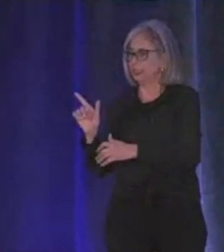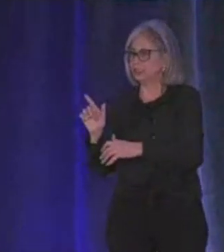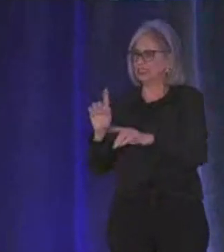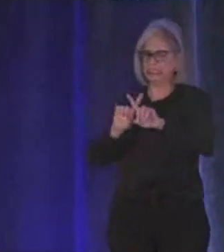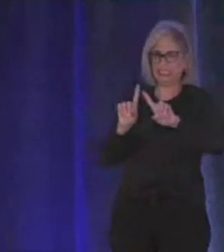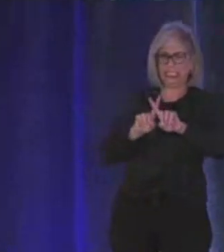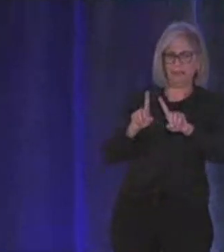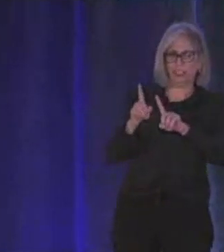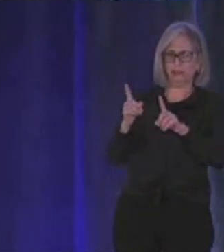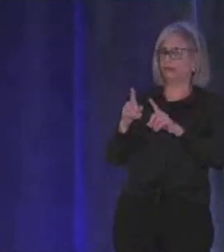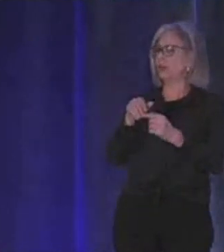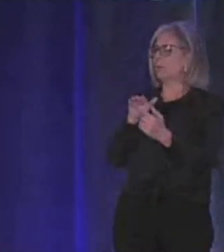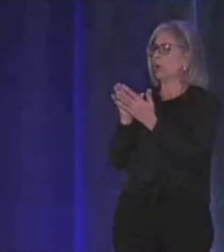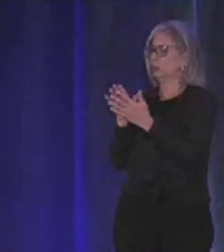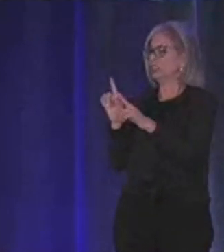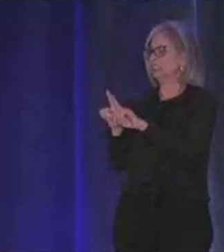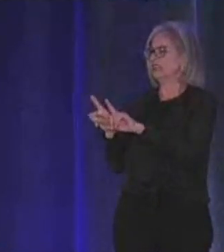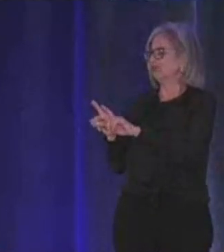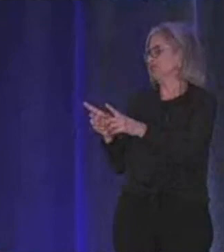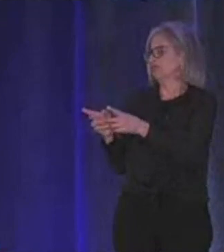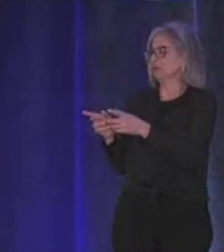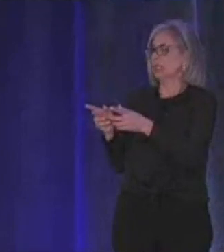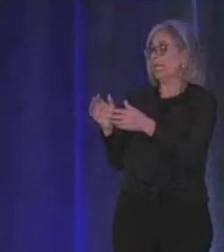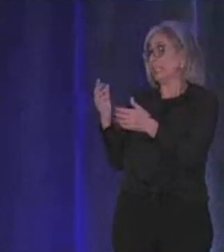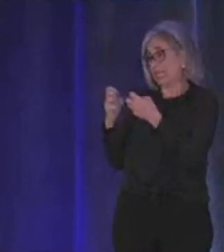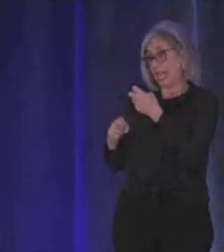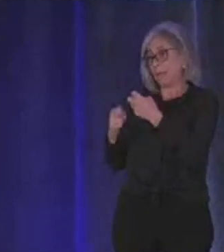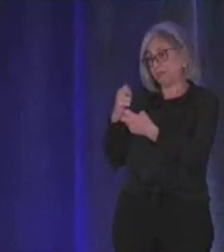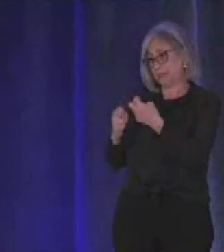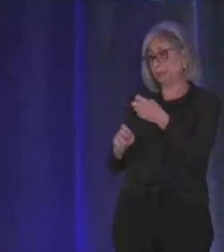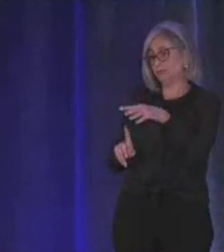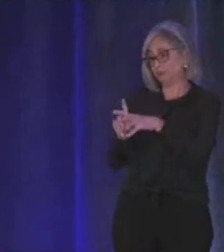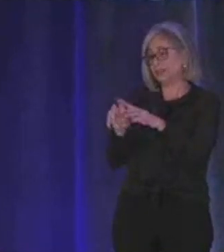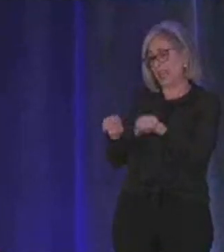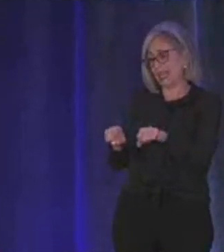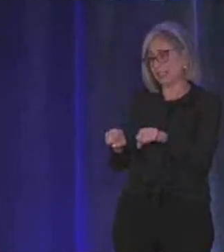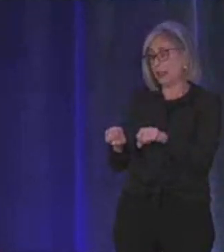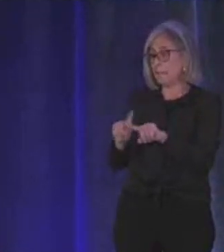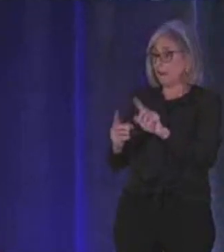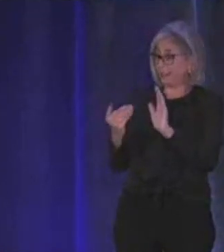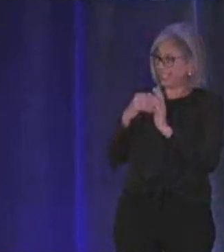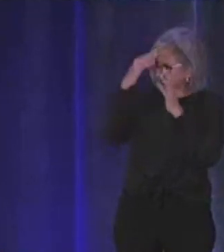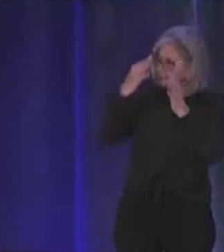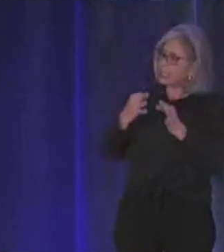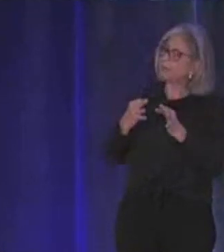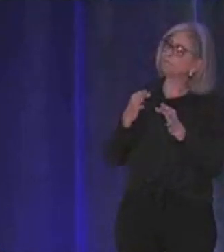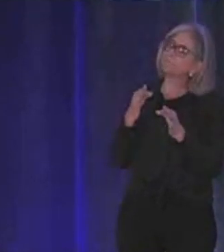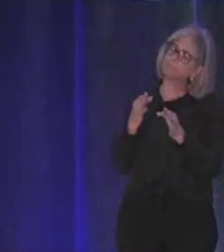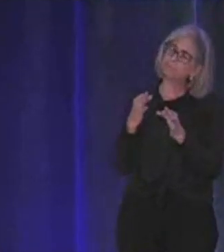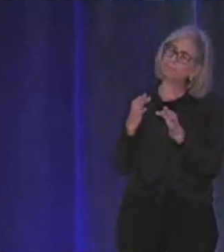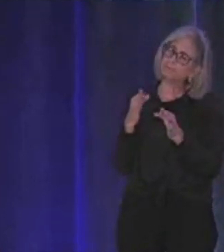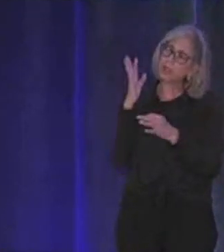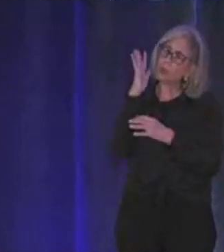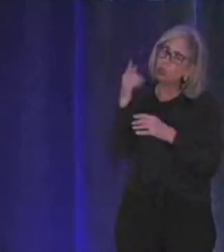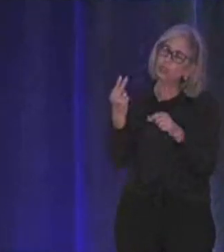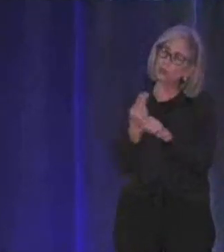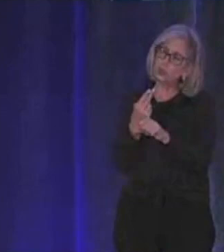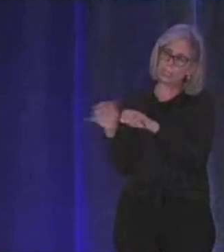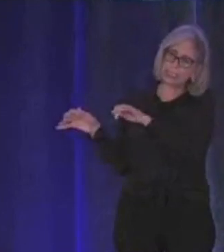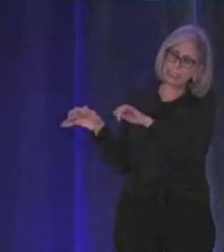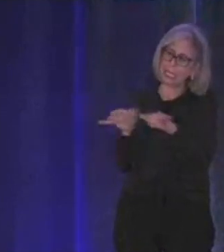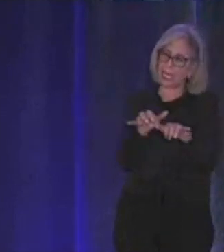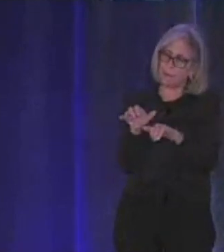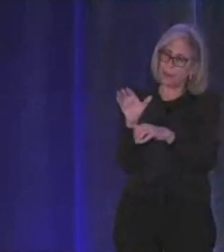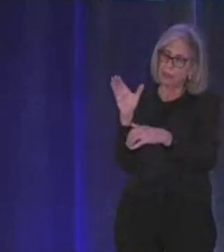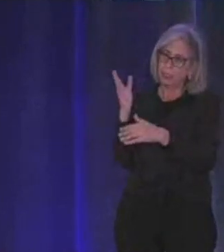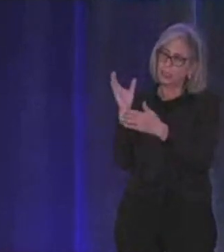Like, you know, it could be, again, a bit of an issue. And so you have to, again, decide here, are you going to use the same component